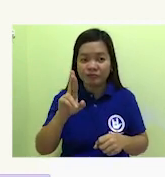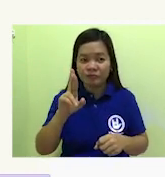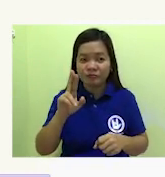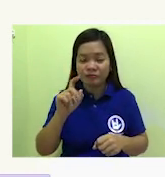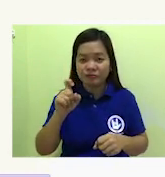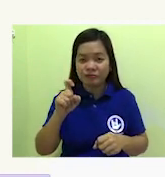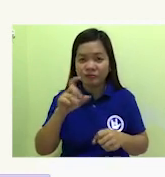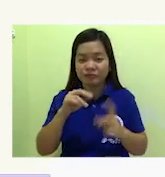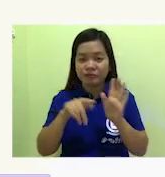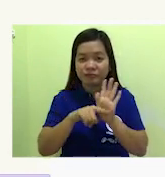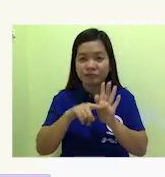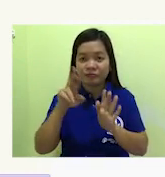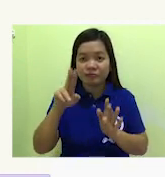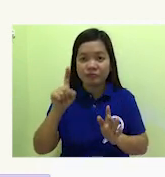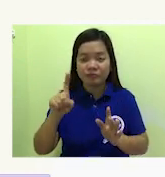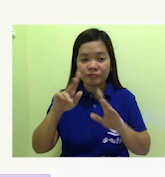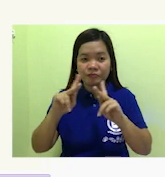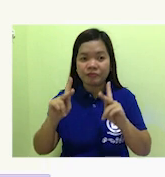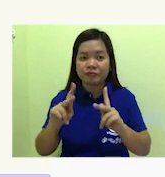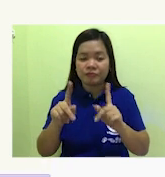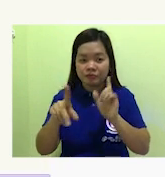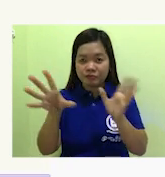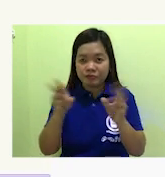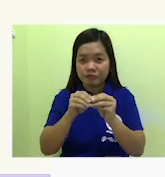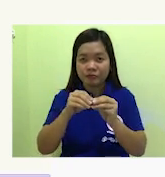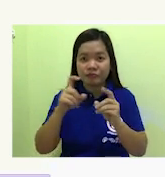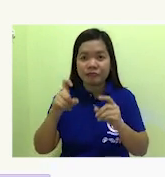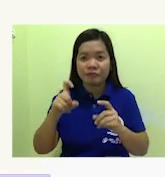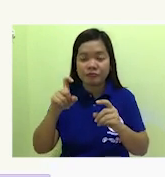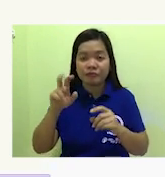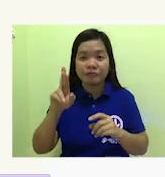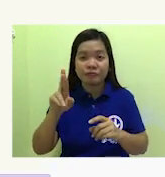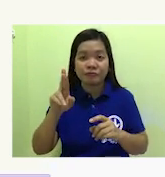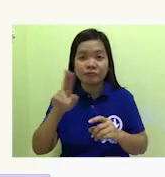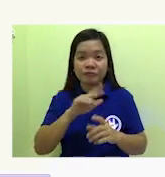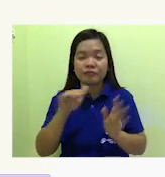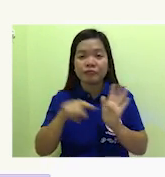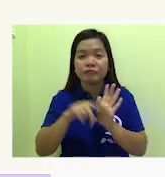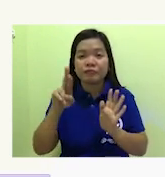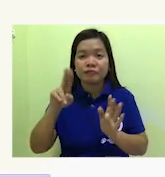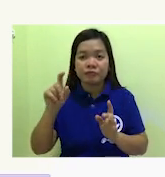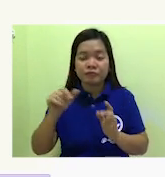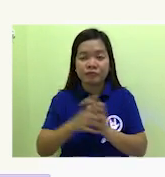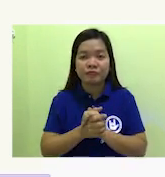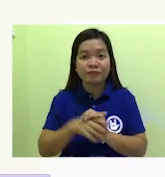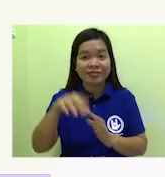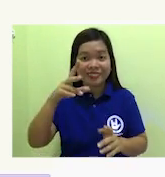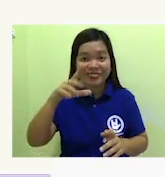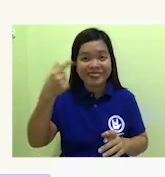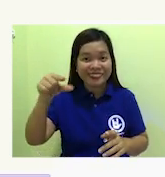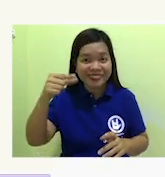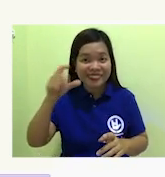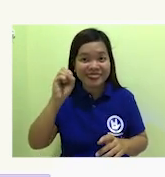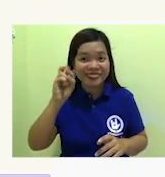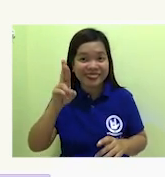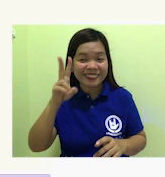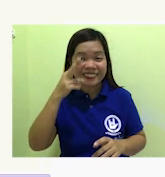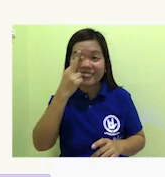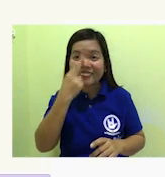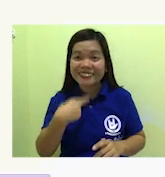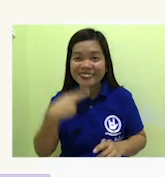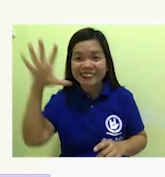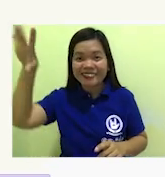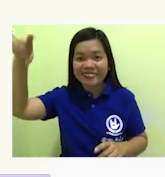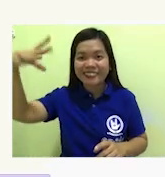1 plus the quantity of x minus r sub 2. Green light or red light?